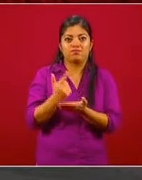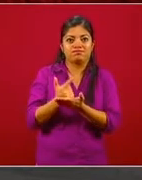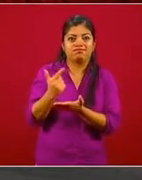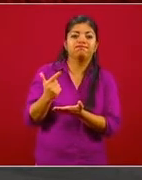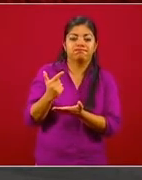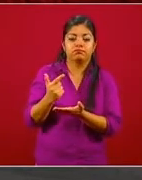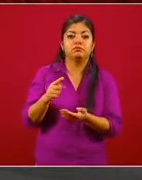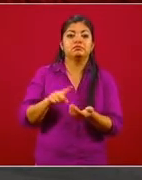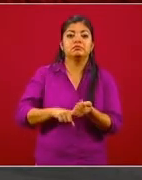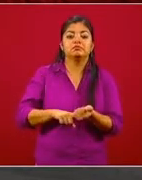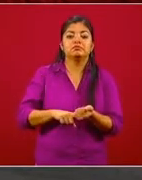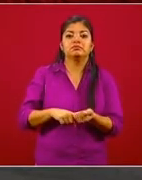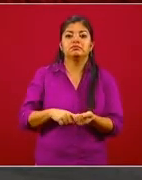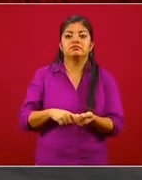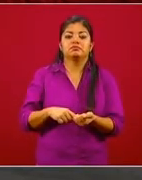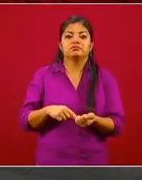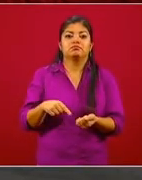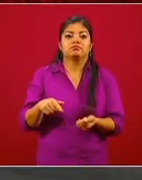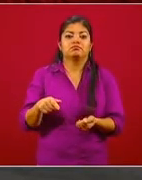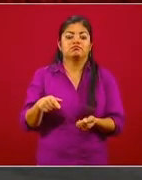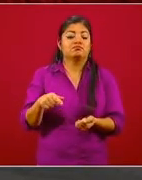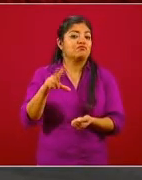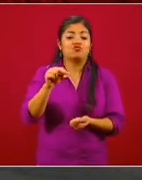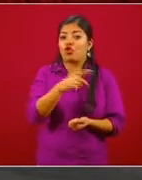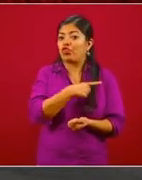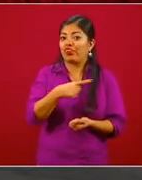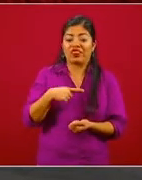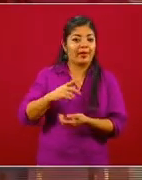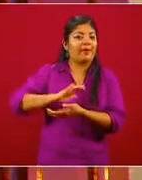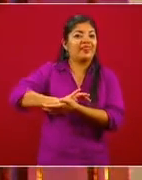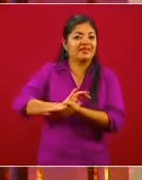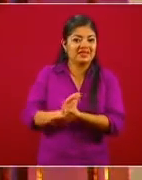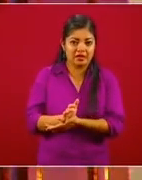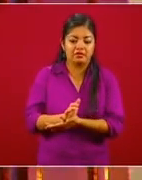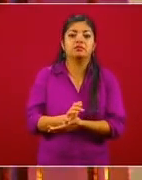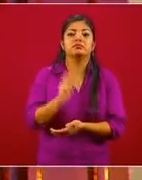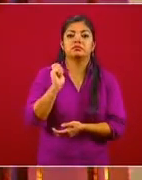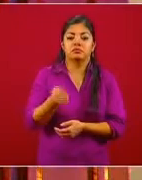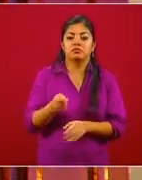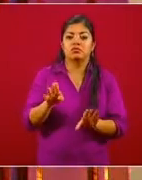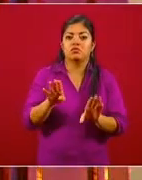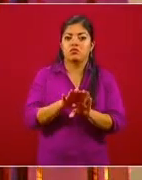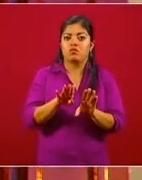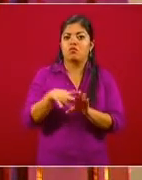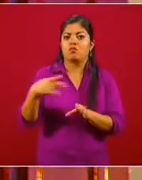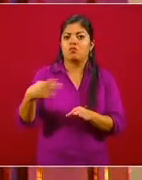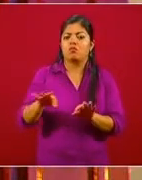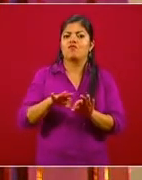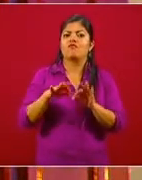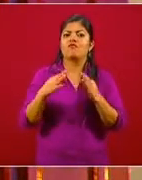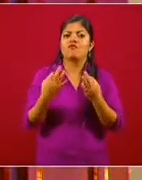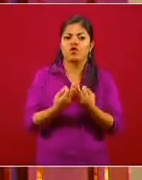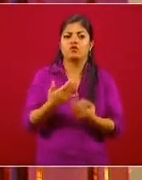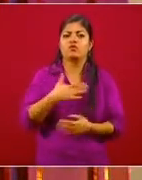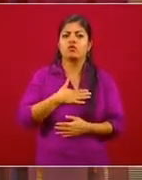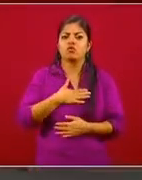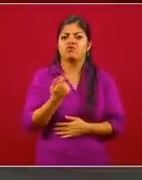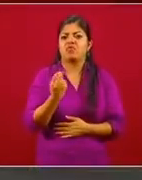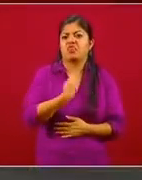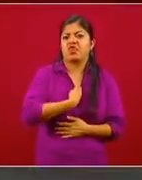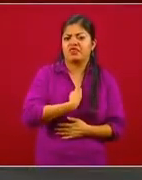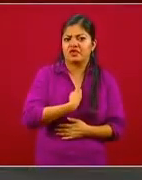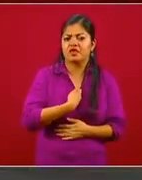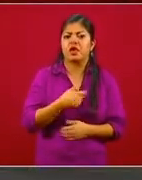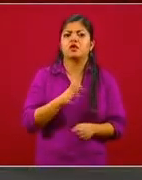when we're talking about critical medicine, that is explicitly an aspect